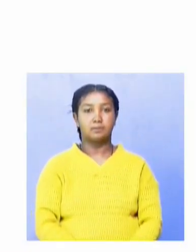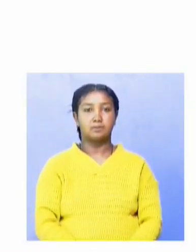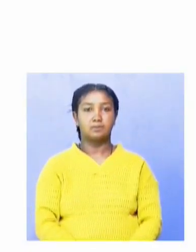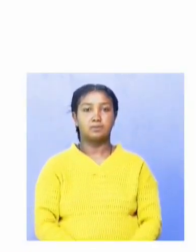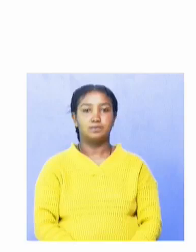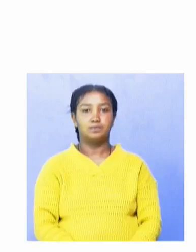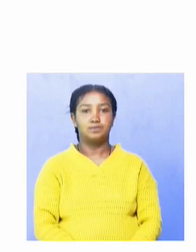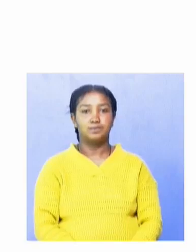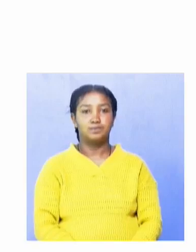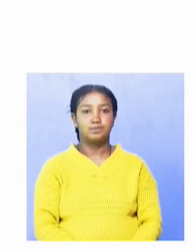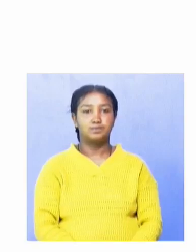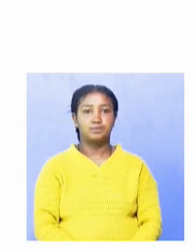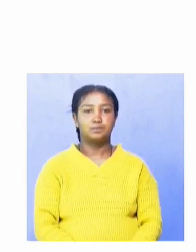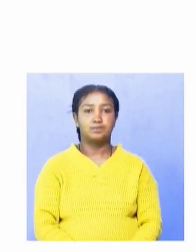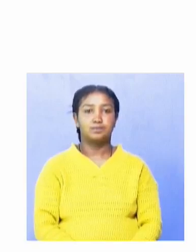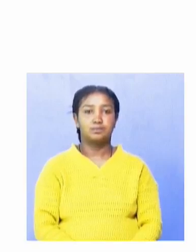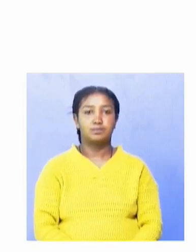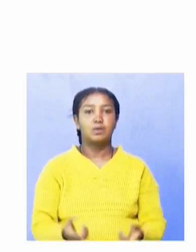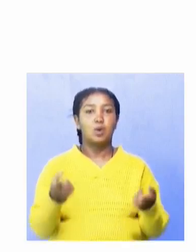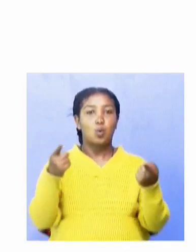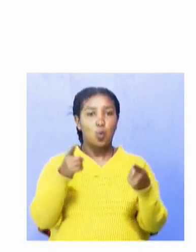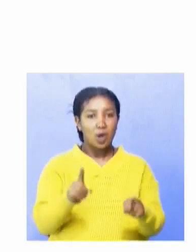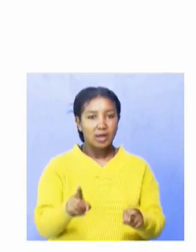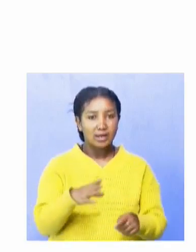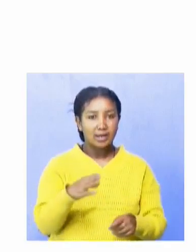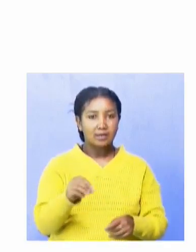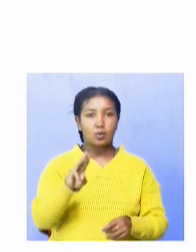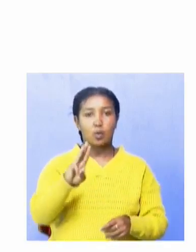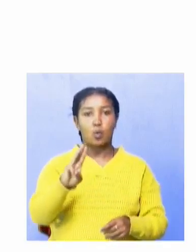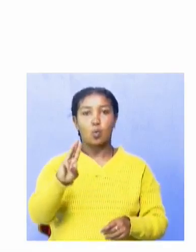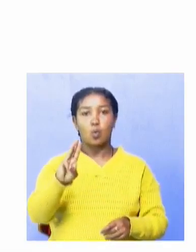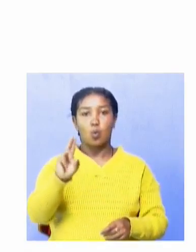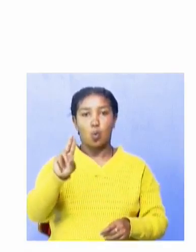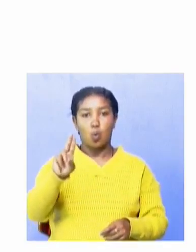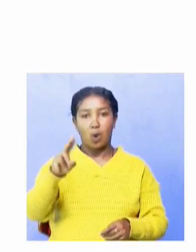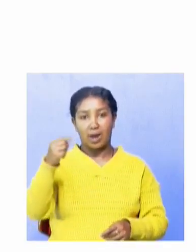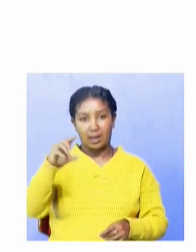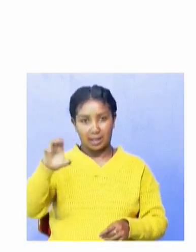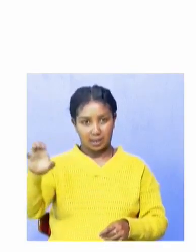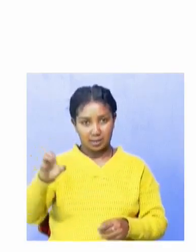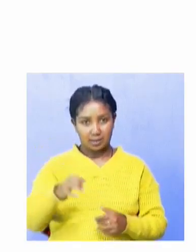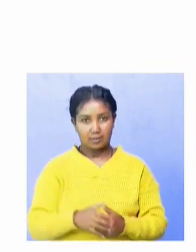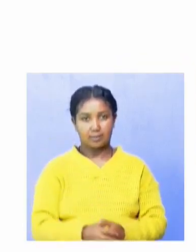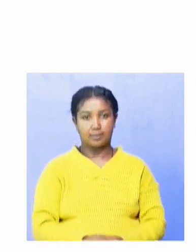when and why.